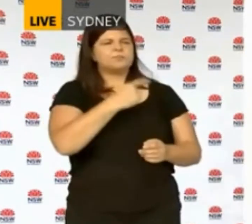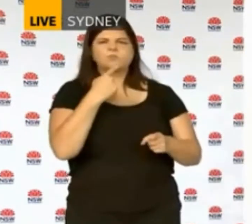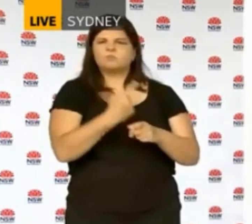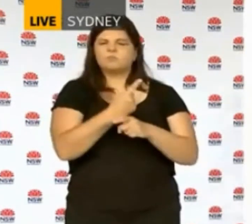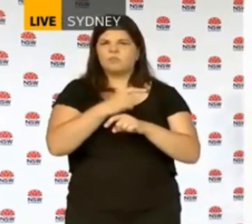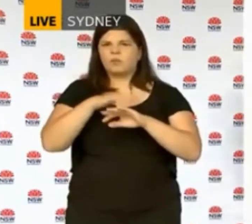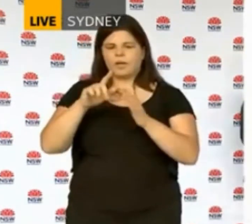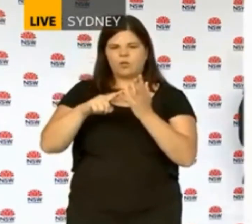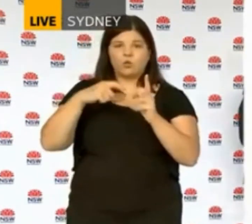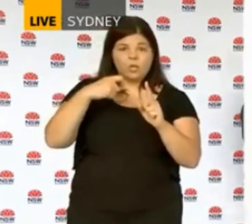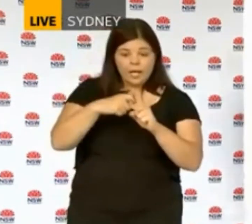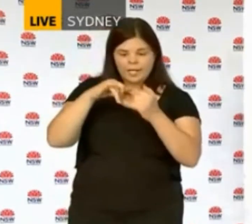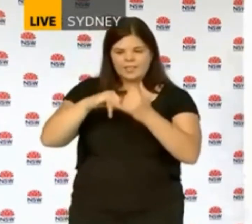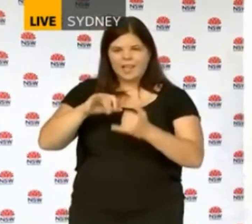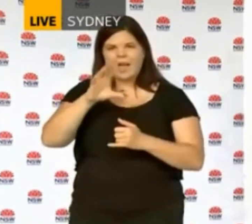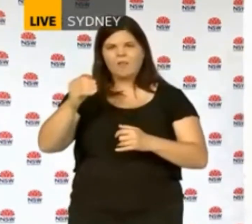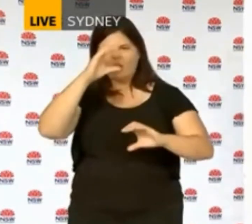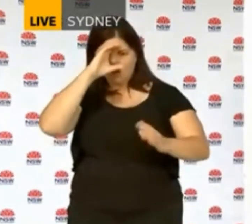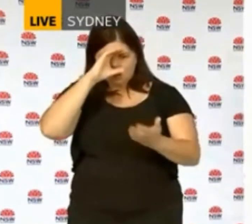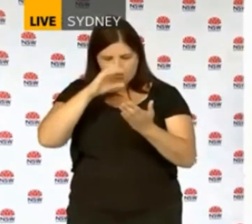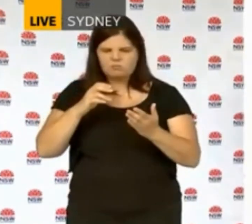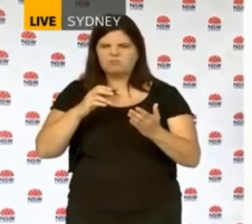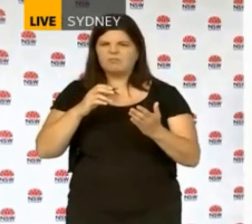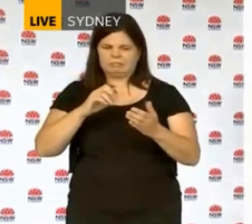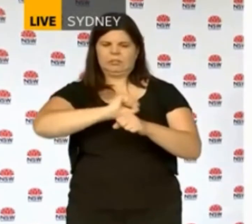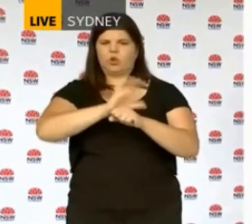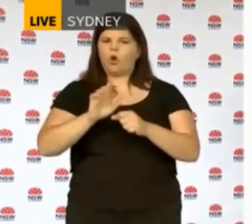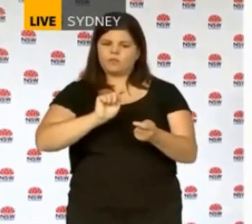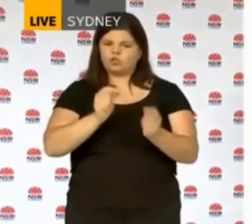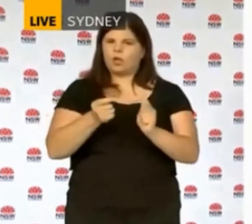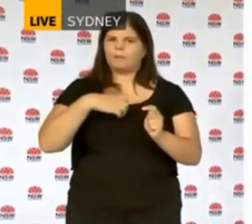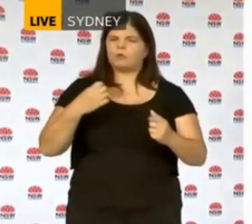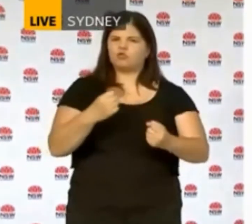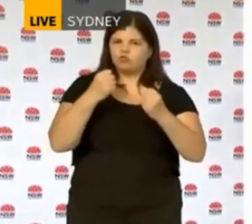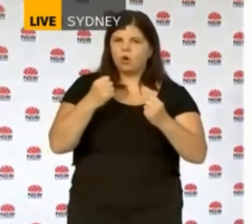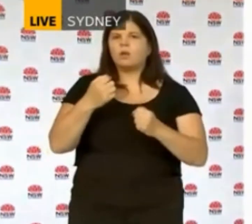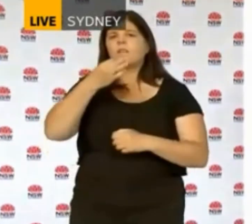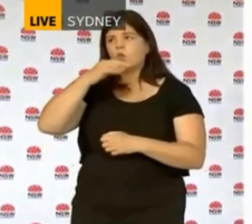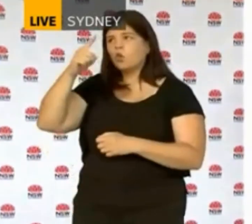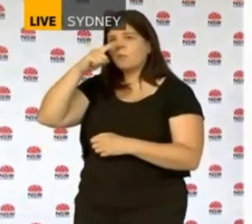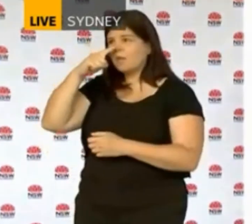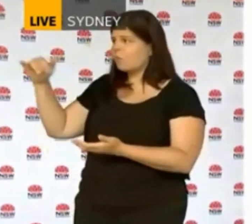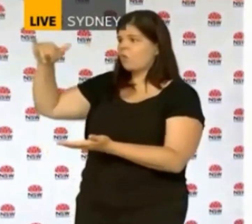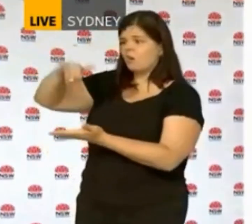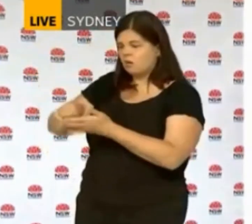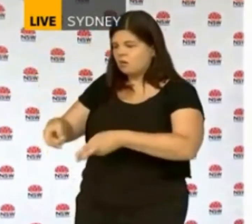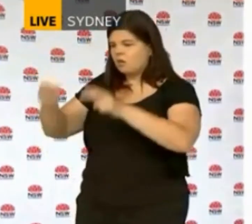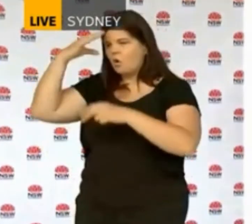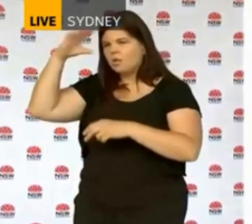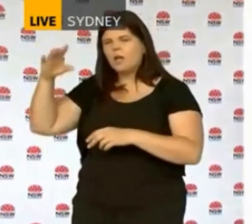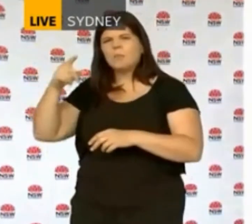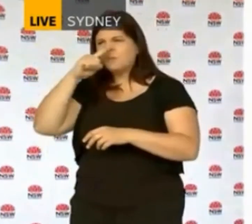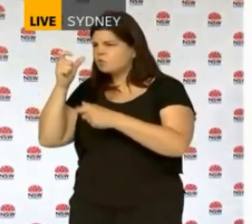the UK and also South Africa. We have had a number of breaches from hotel quarantine with security, cleaners, transport